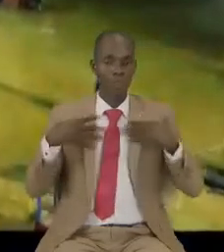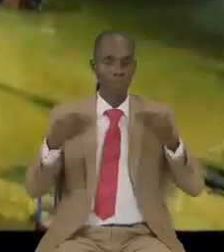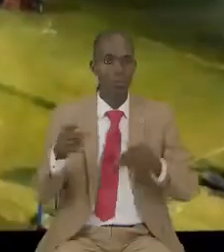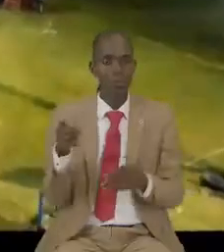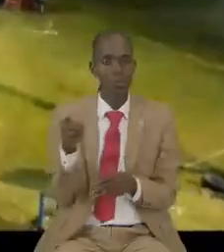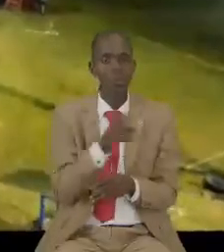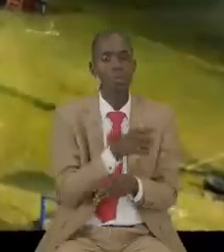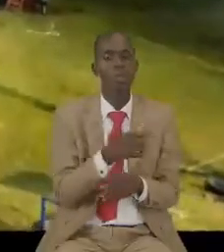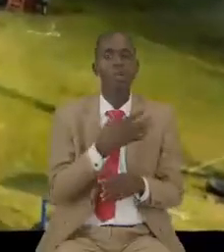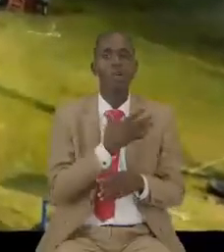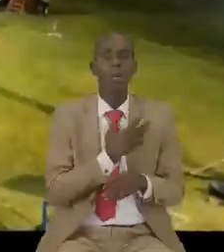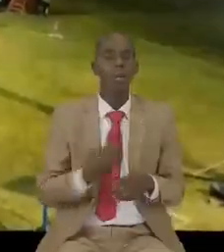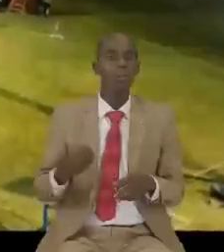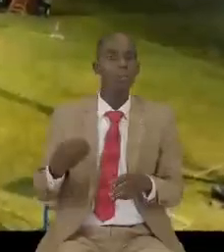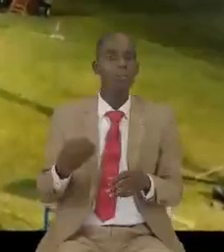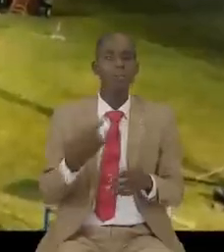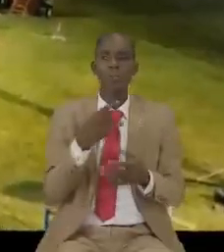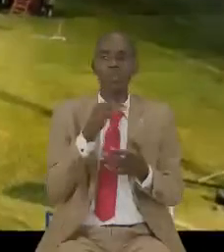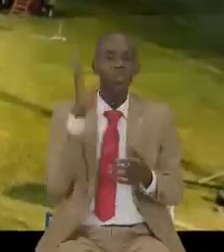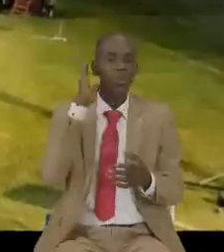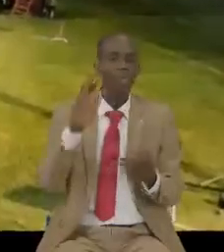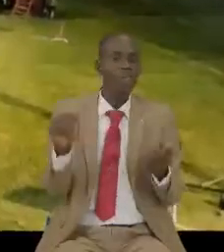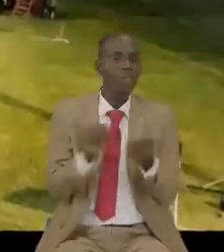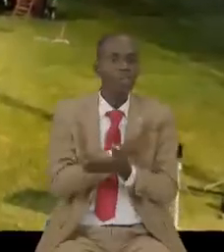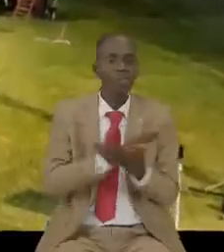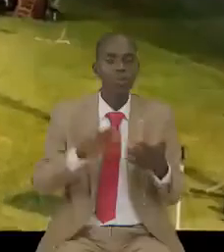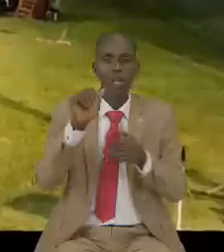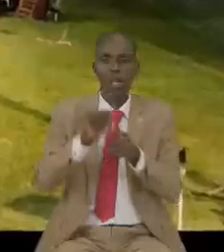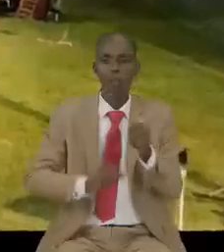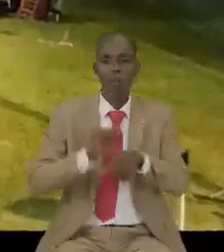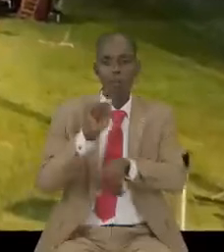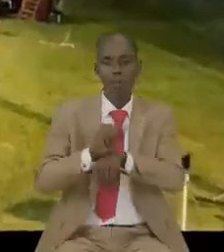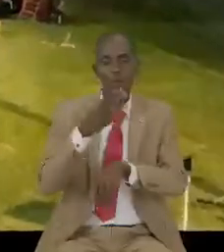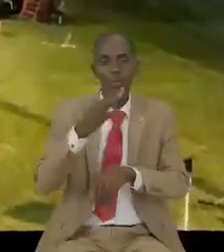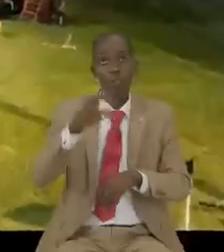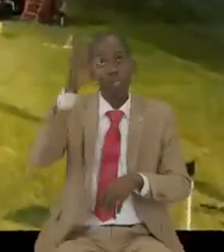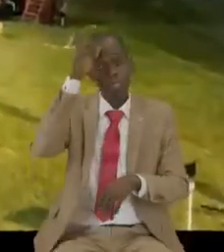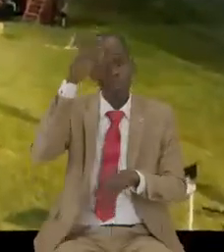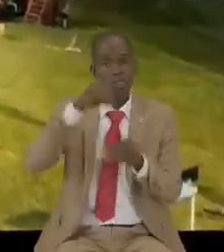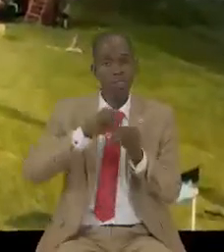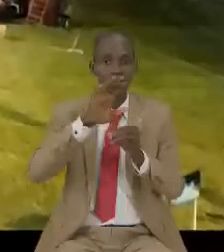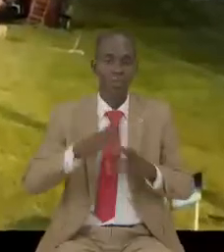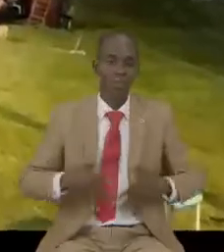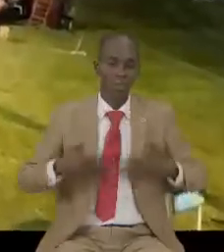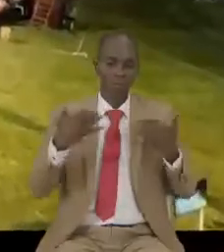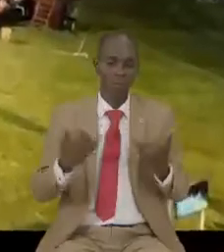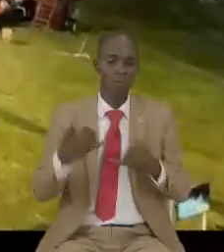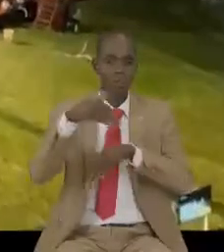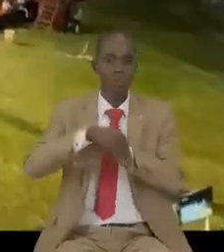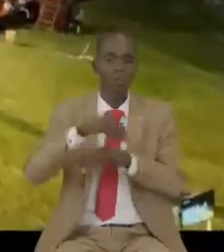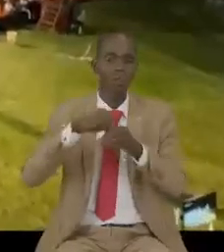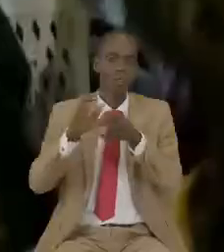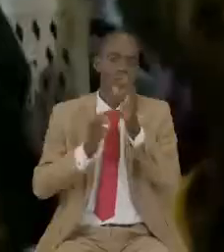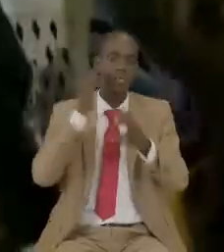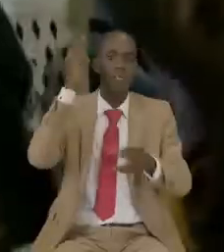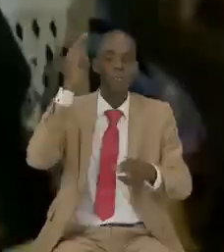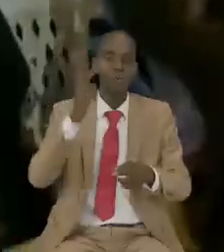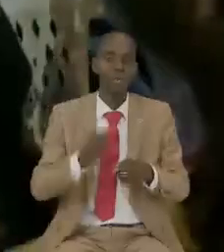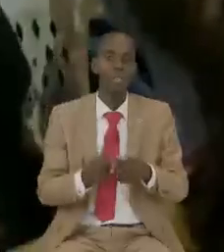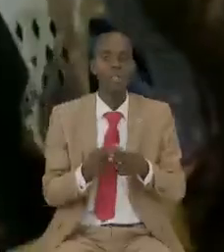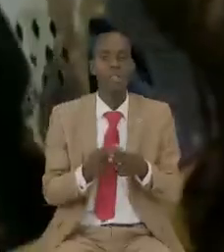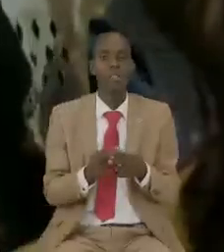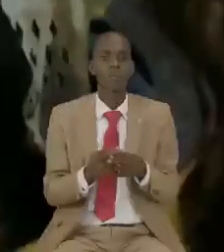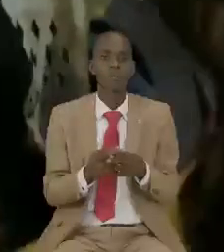he's going to destroy every work of the devil in your life tonight in Jesus'